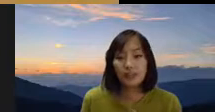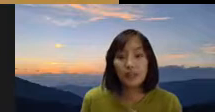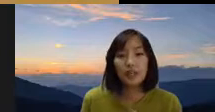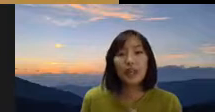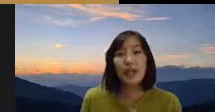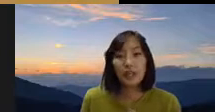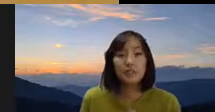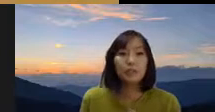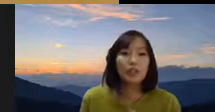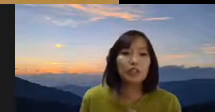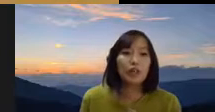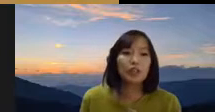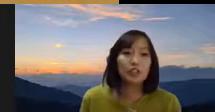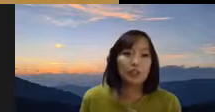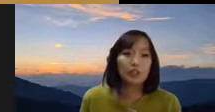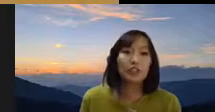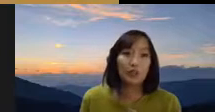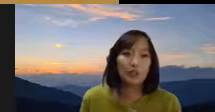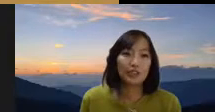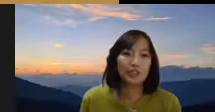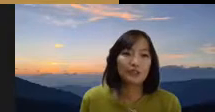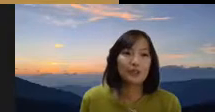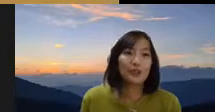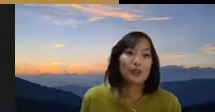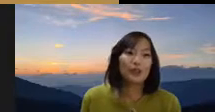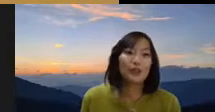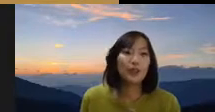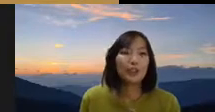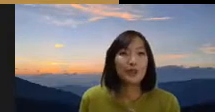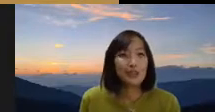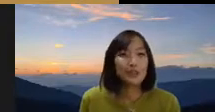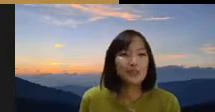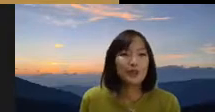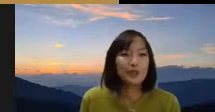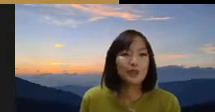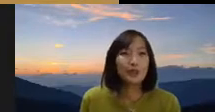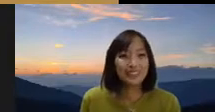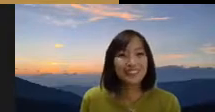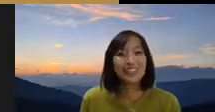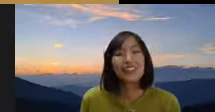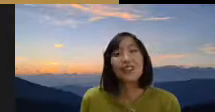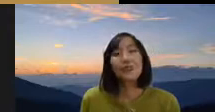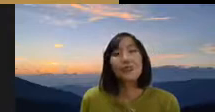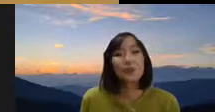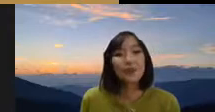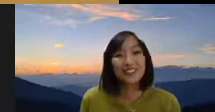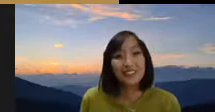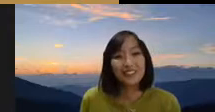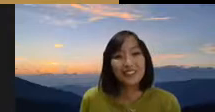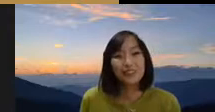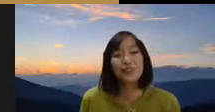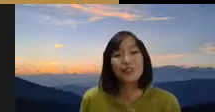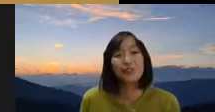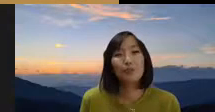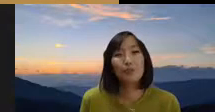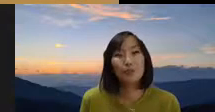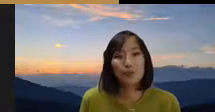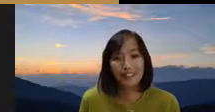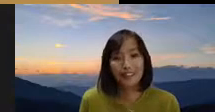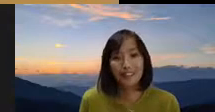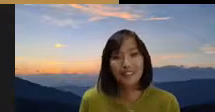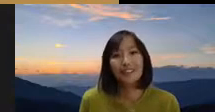the relevance and importance of digital inclusion. We will also hear from Zamir Fortan, who is the Global Lead for the